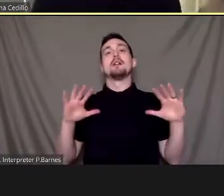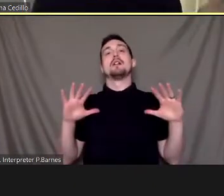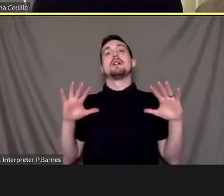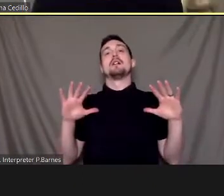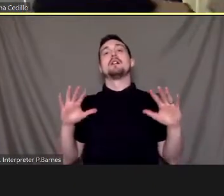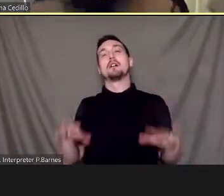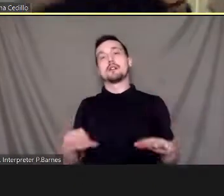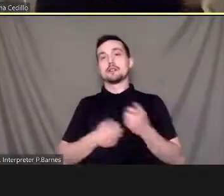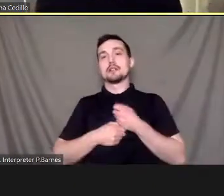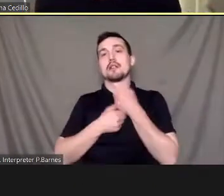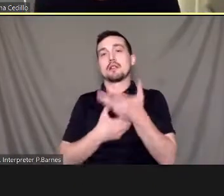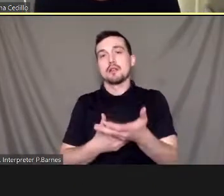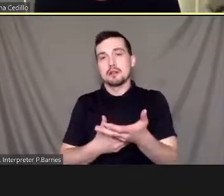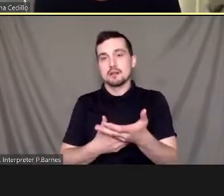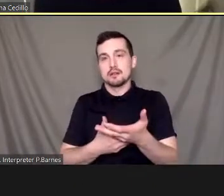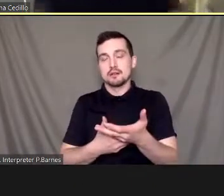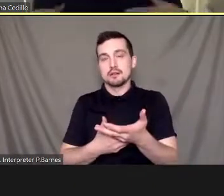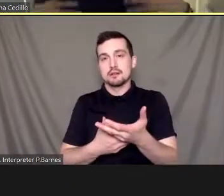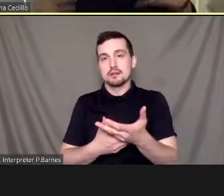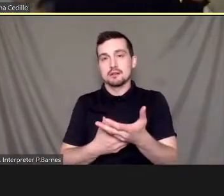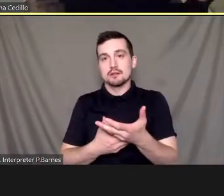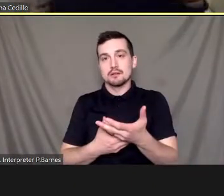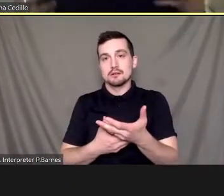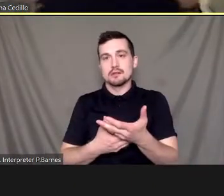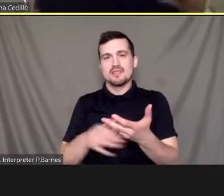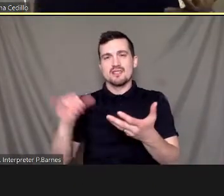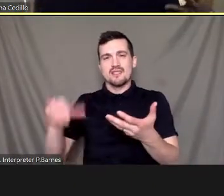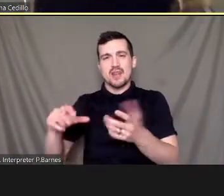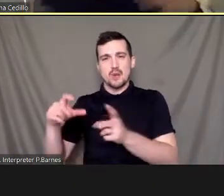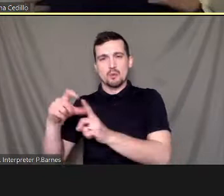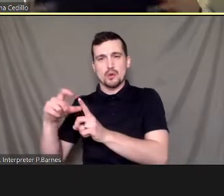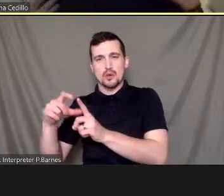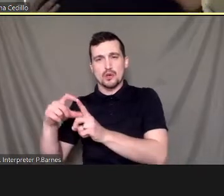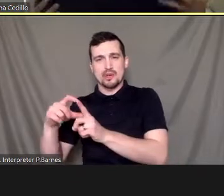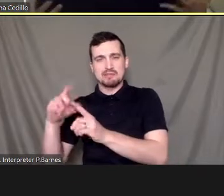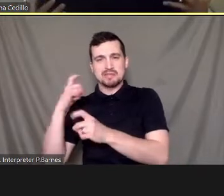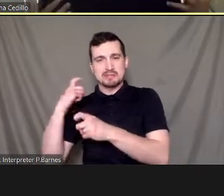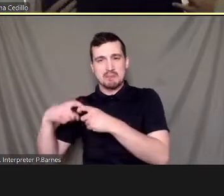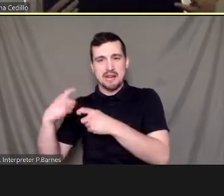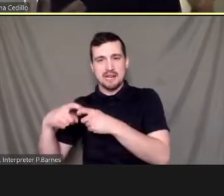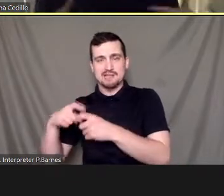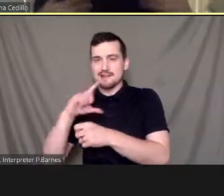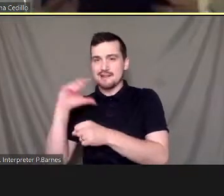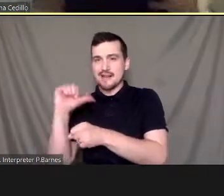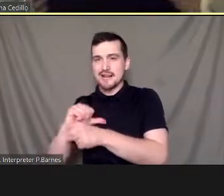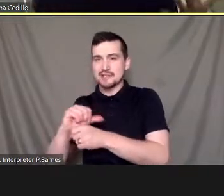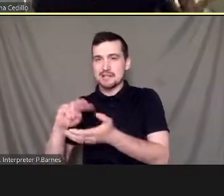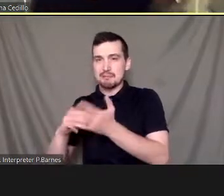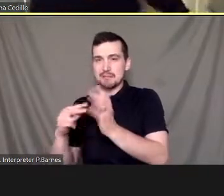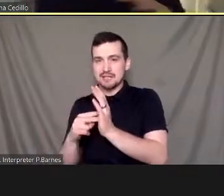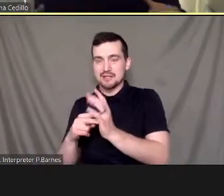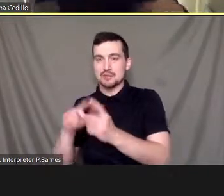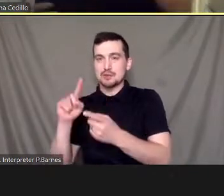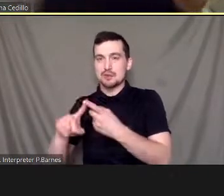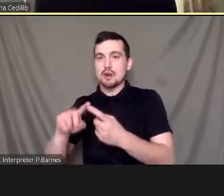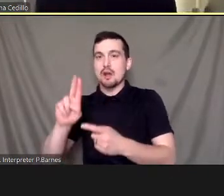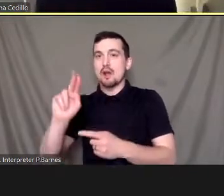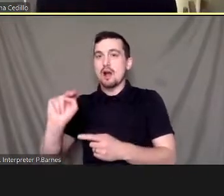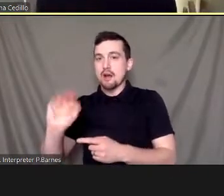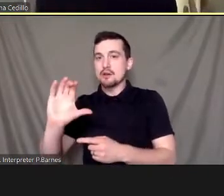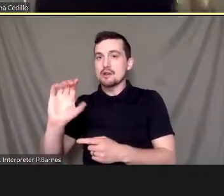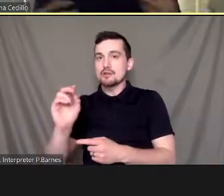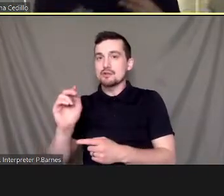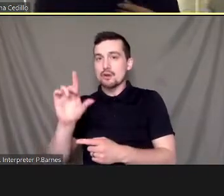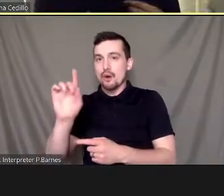tell people and you unburden yourself. But the word itself actually means to unchoke or to